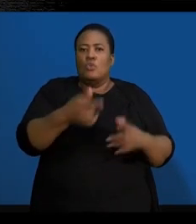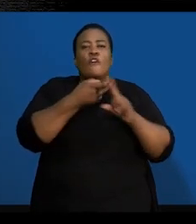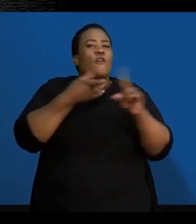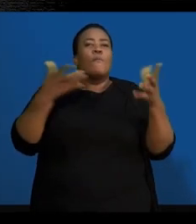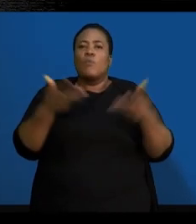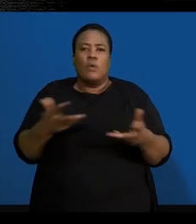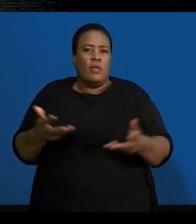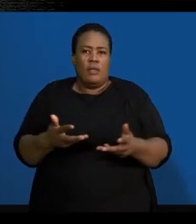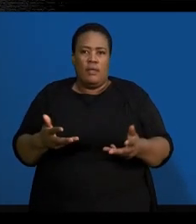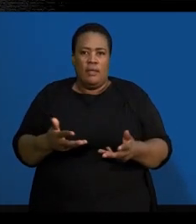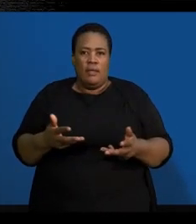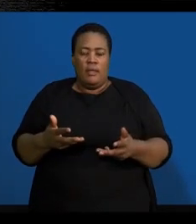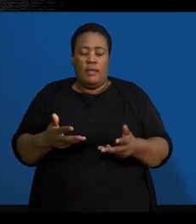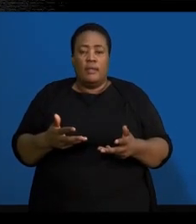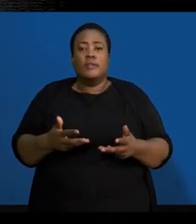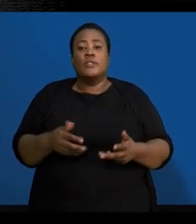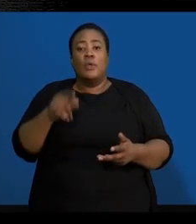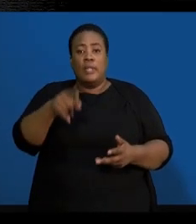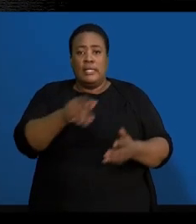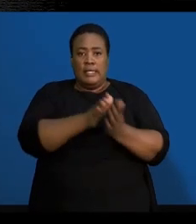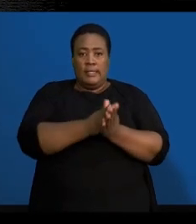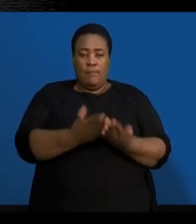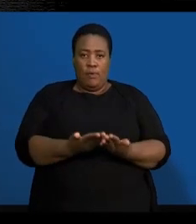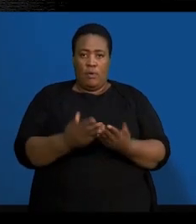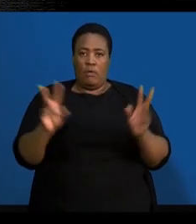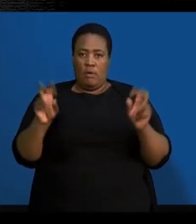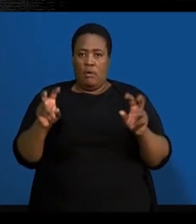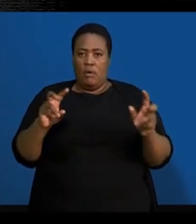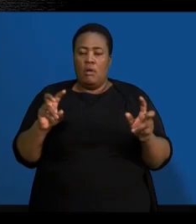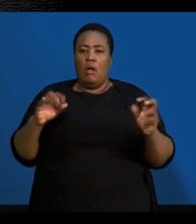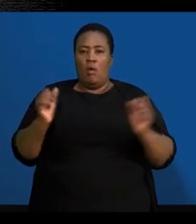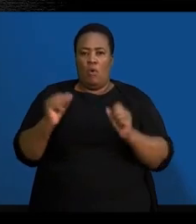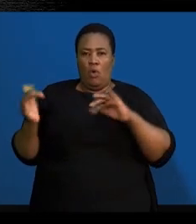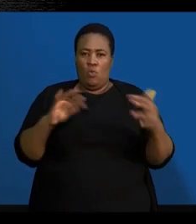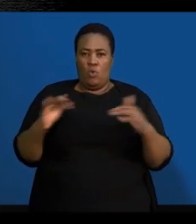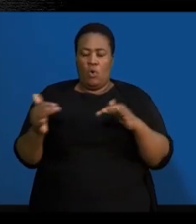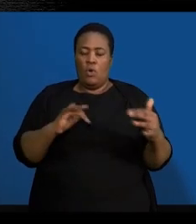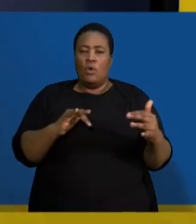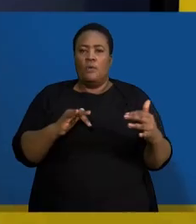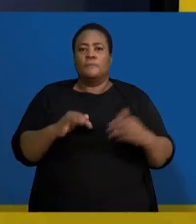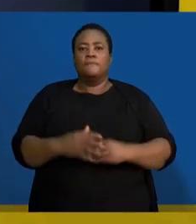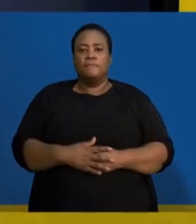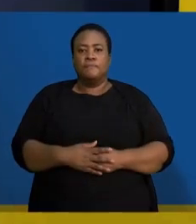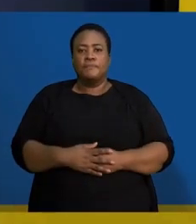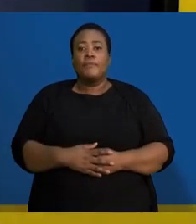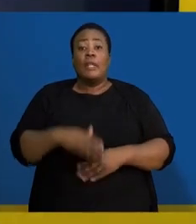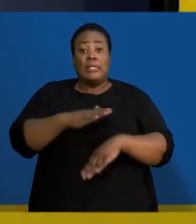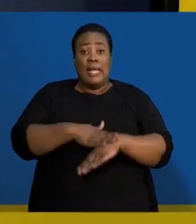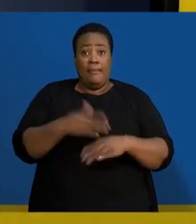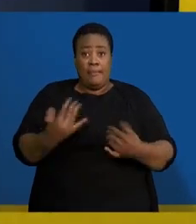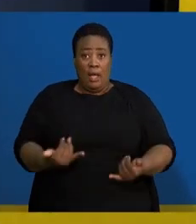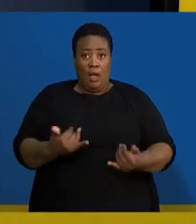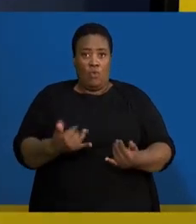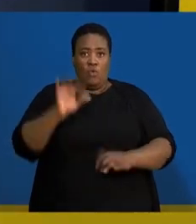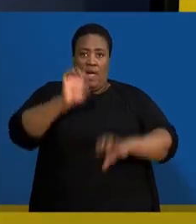from. Okay, so this is the book titled The Cold War by D. Murphy. Now, when you're evaluating the